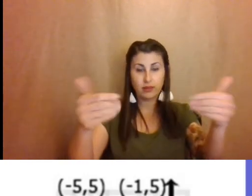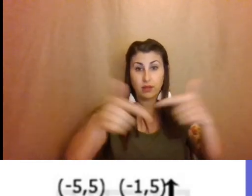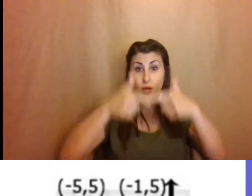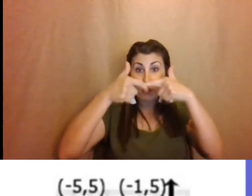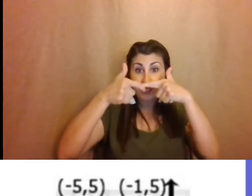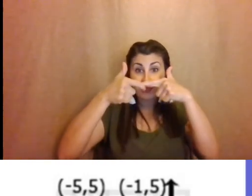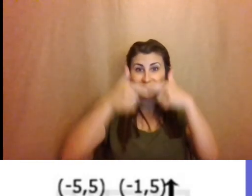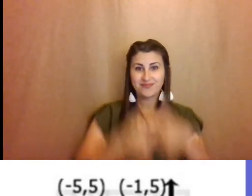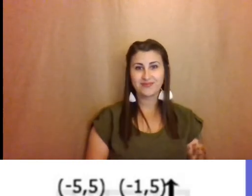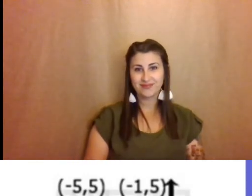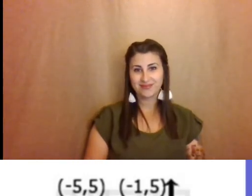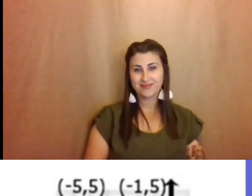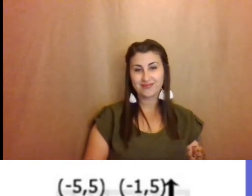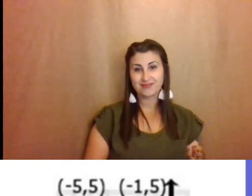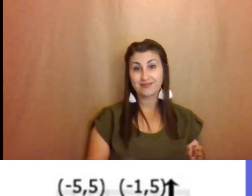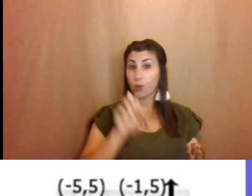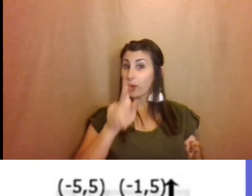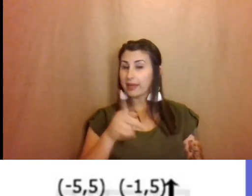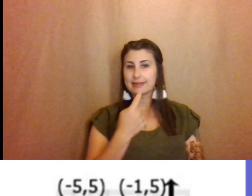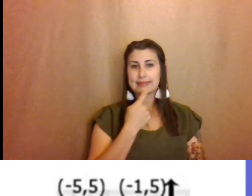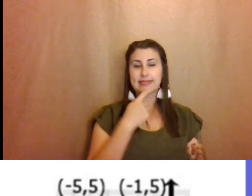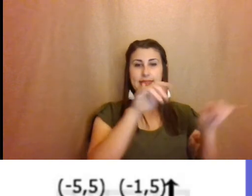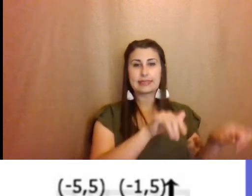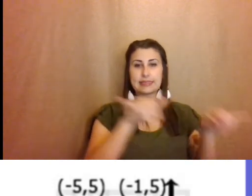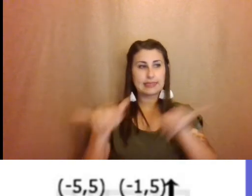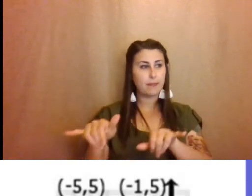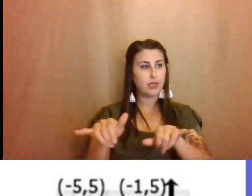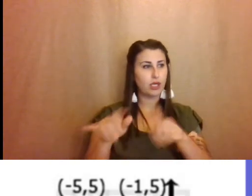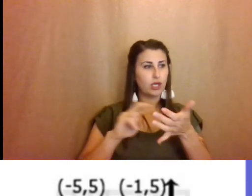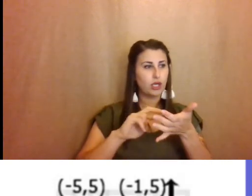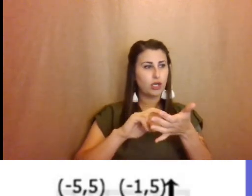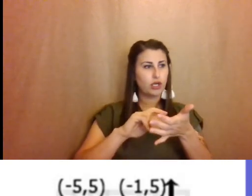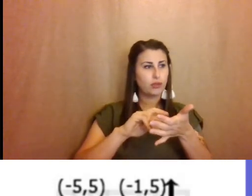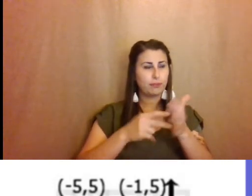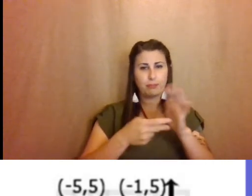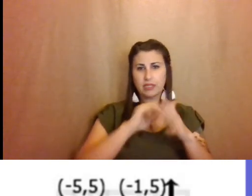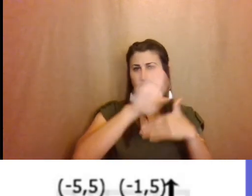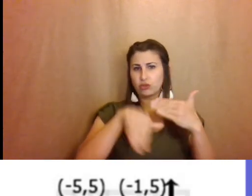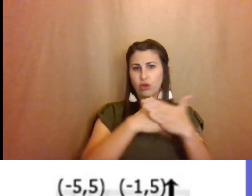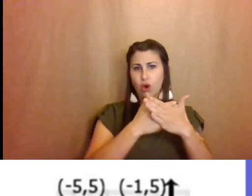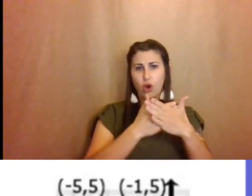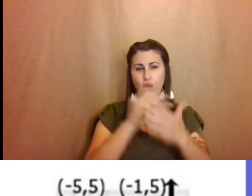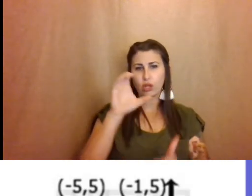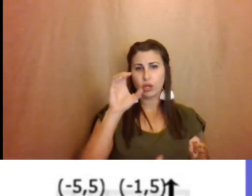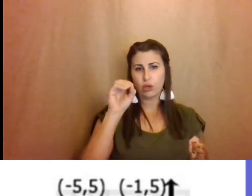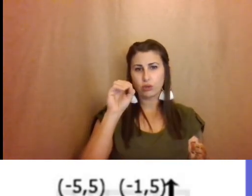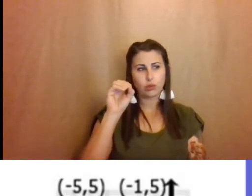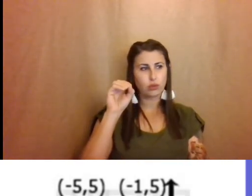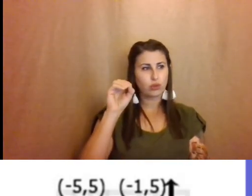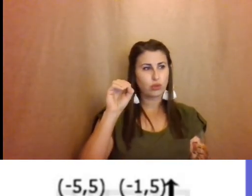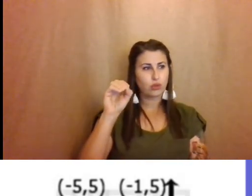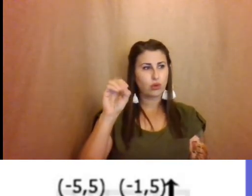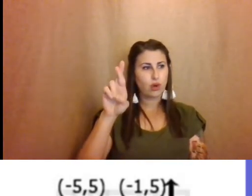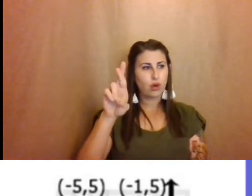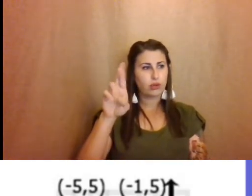All right, so it says similar means that all corresponding sides are proportional to one another. You can use a scale factor to